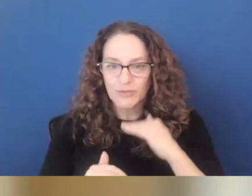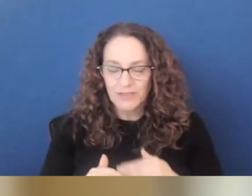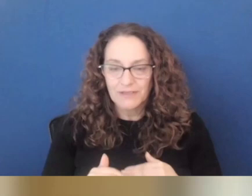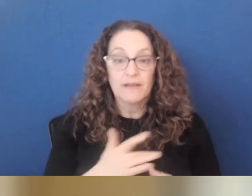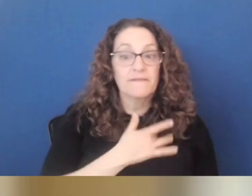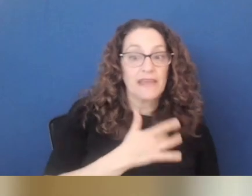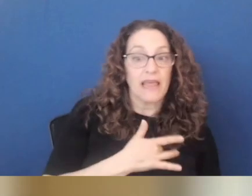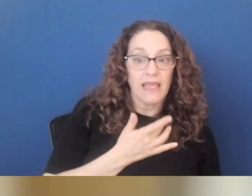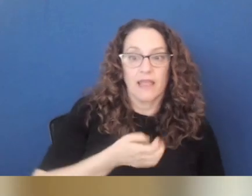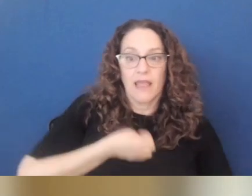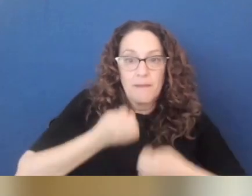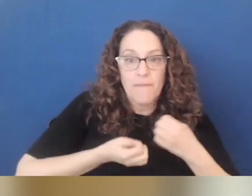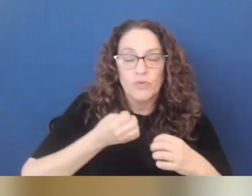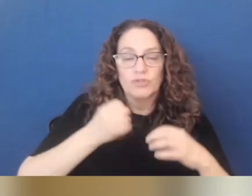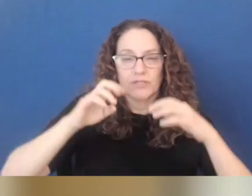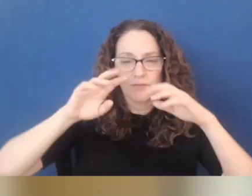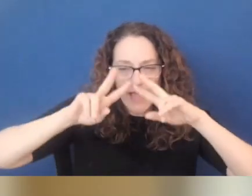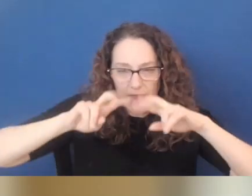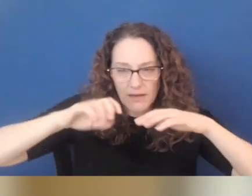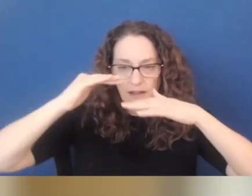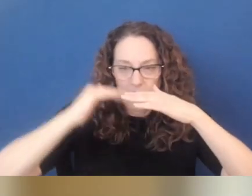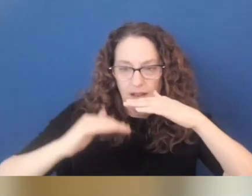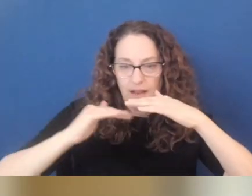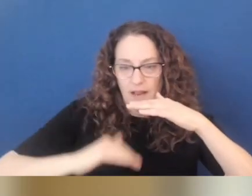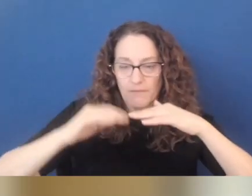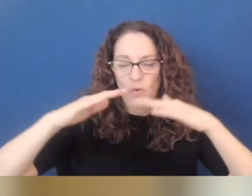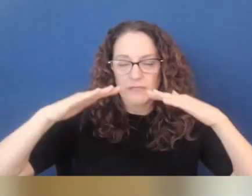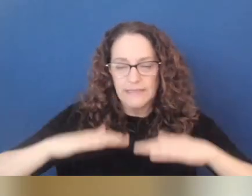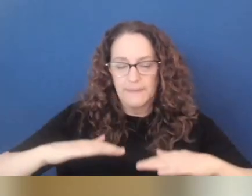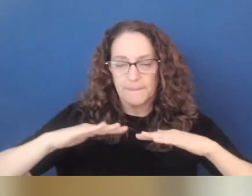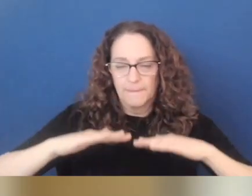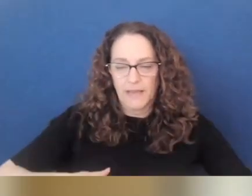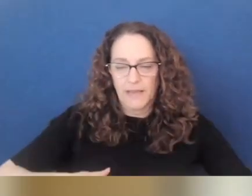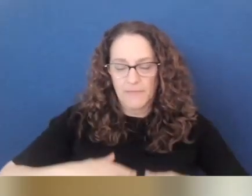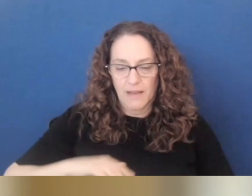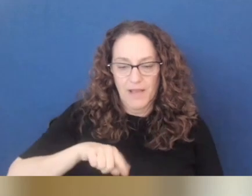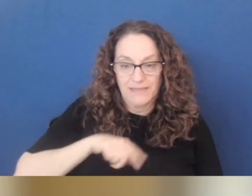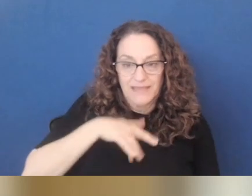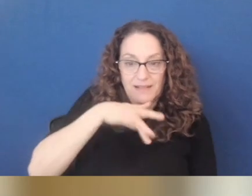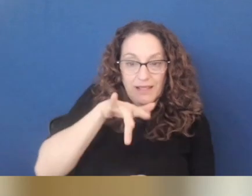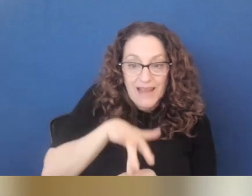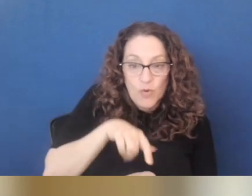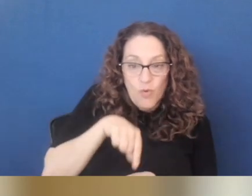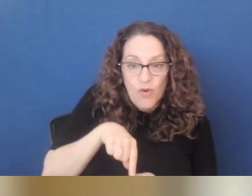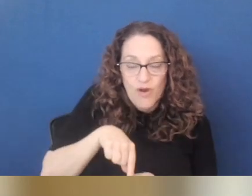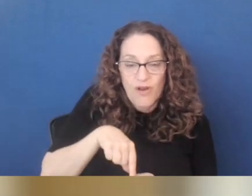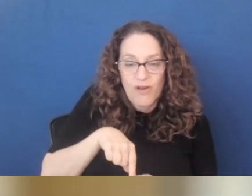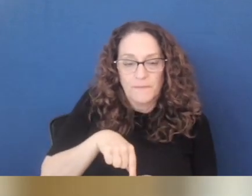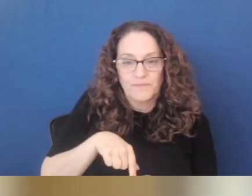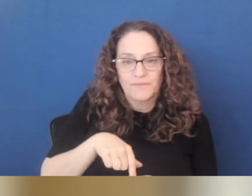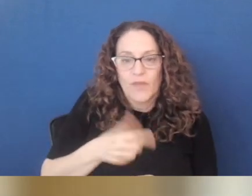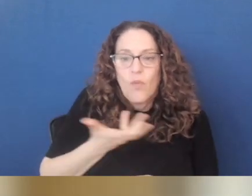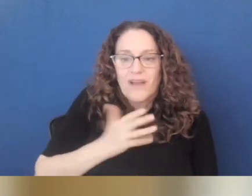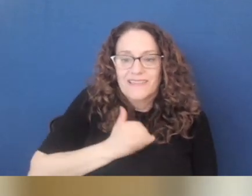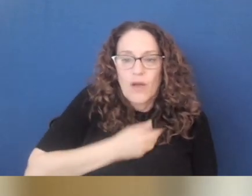emotion, very often getting deeper and deeper until we get to some very core sense of identity. And we see